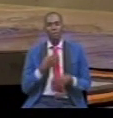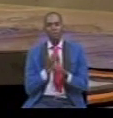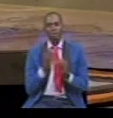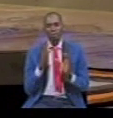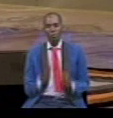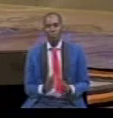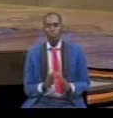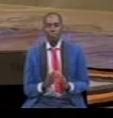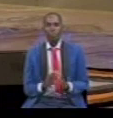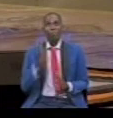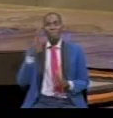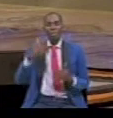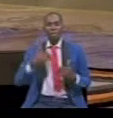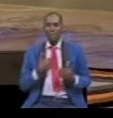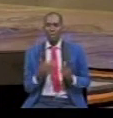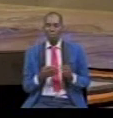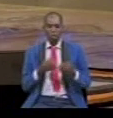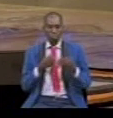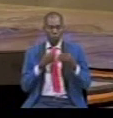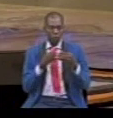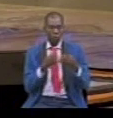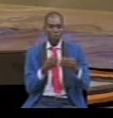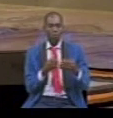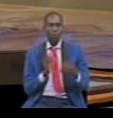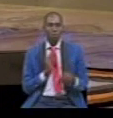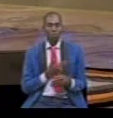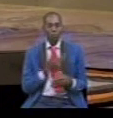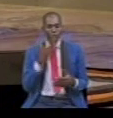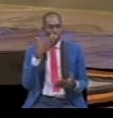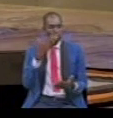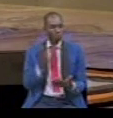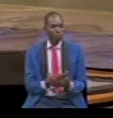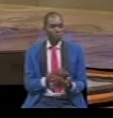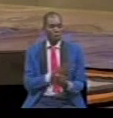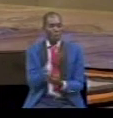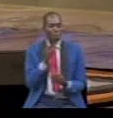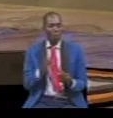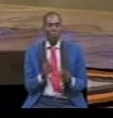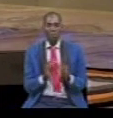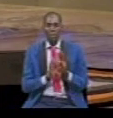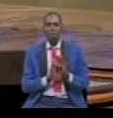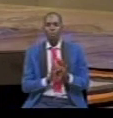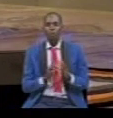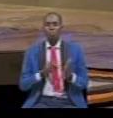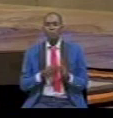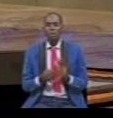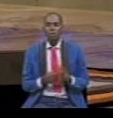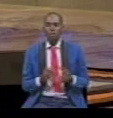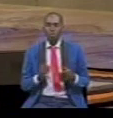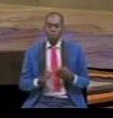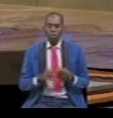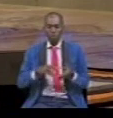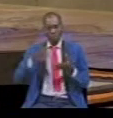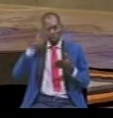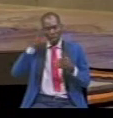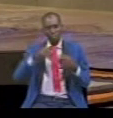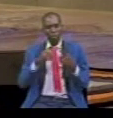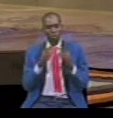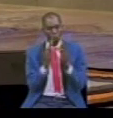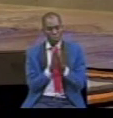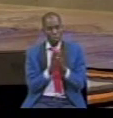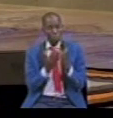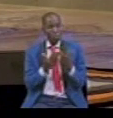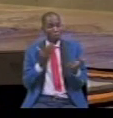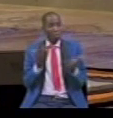left a perfect example for us. Live a life of prayer. Before service,